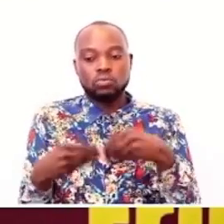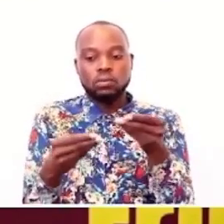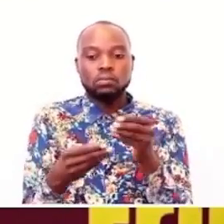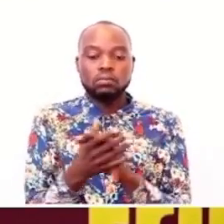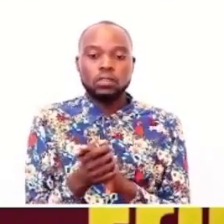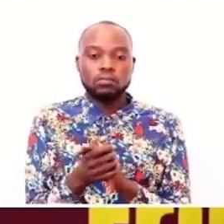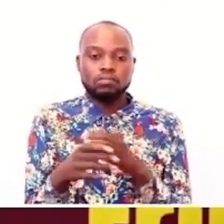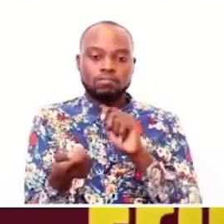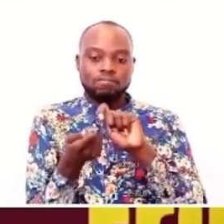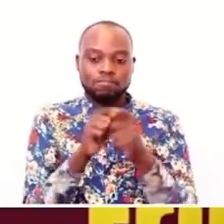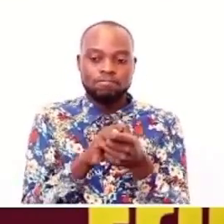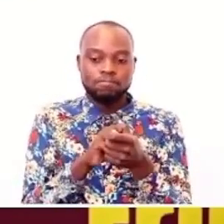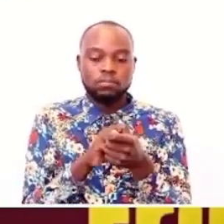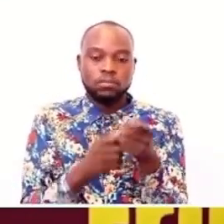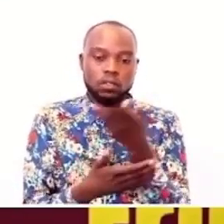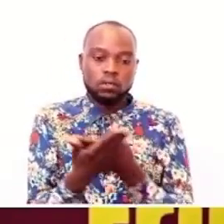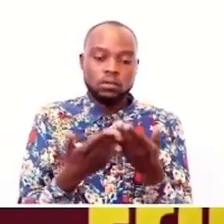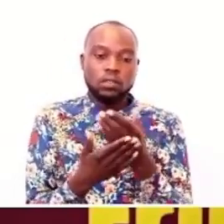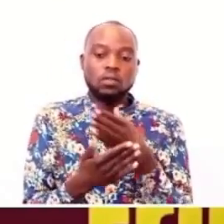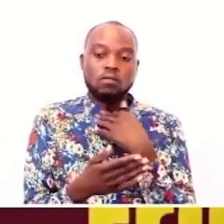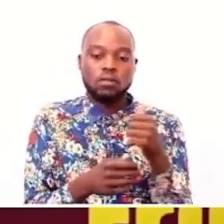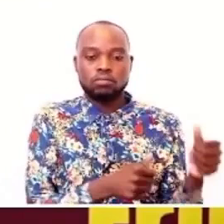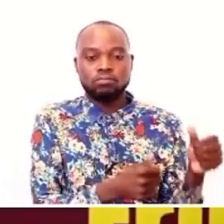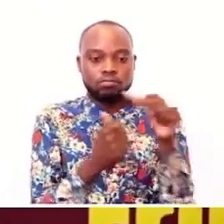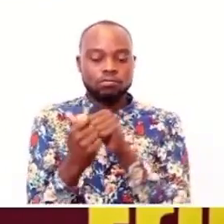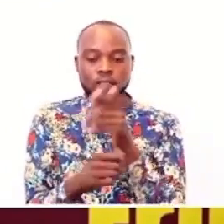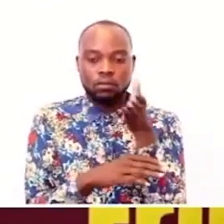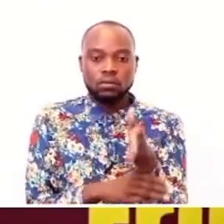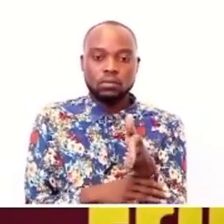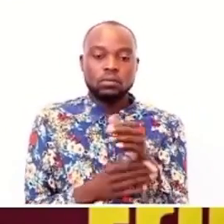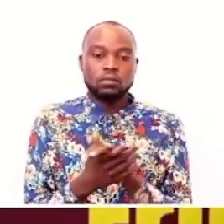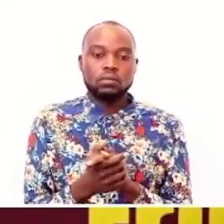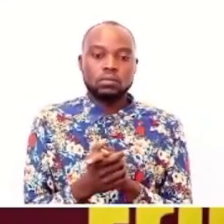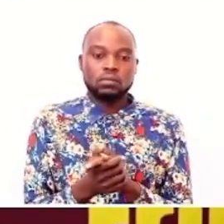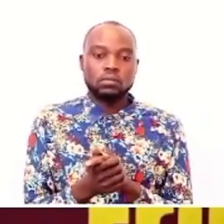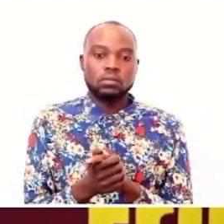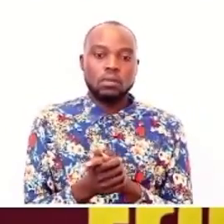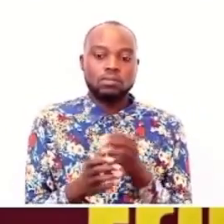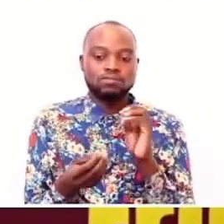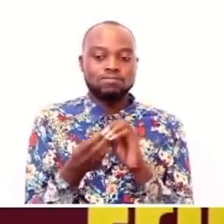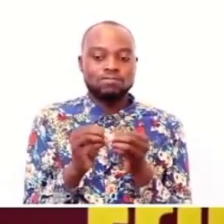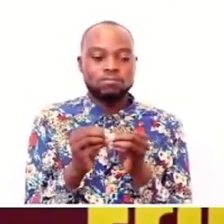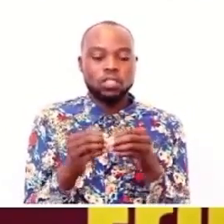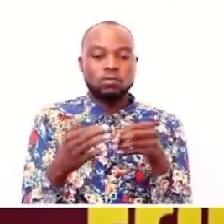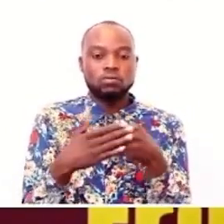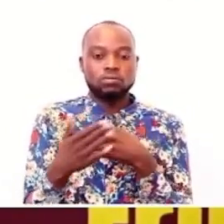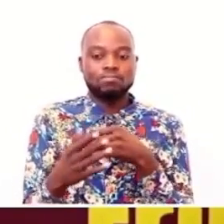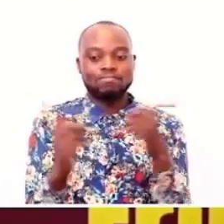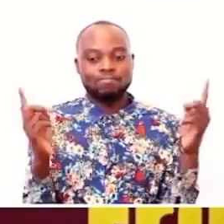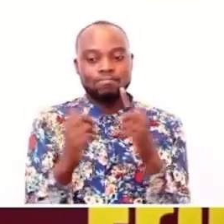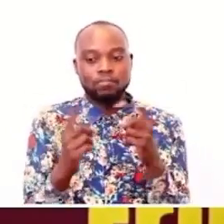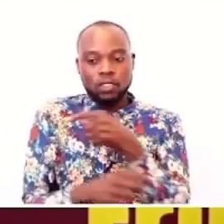the transition discourse. I want to come back to the room before going back online and bring in Dr.